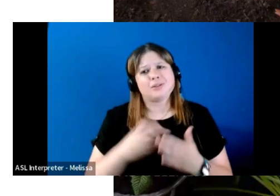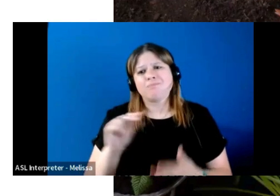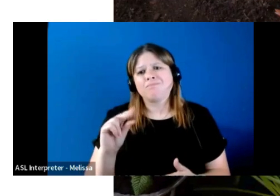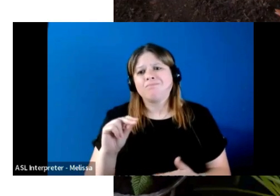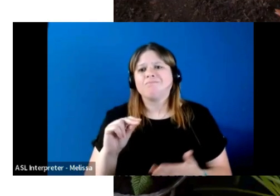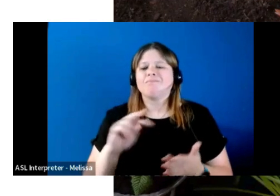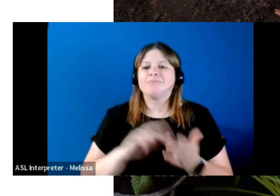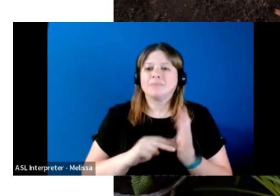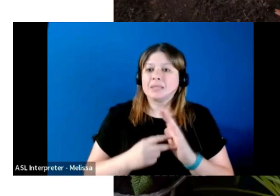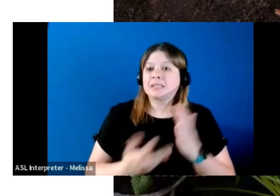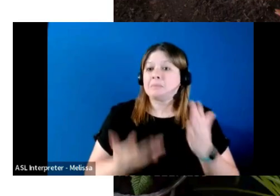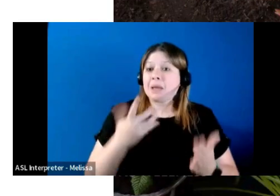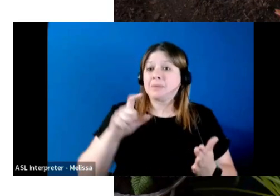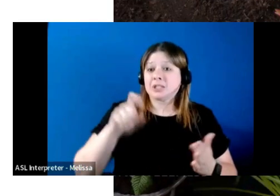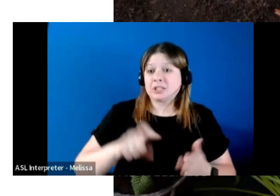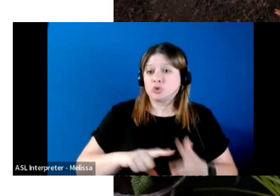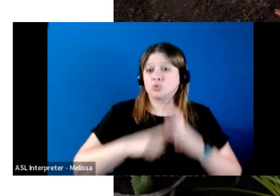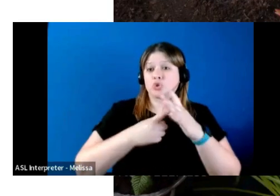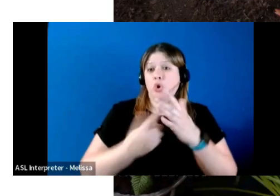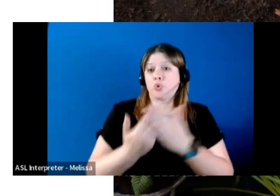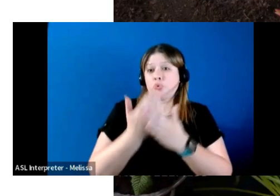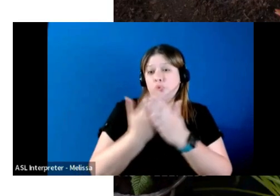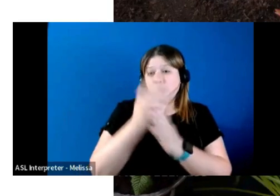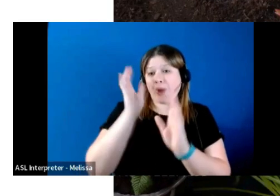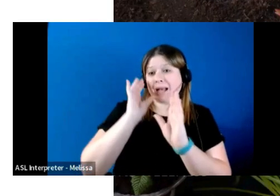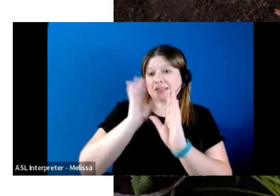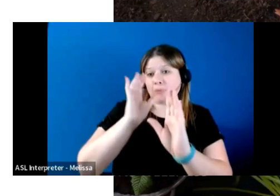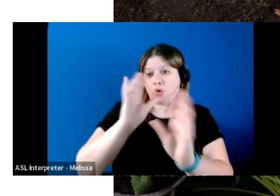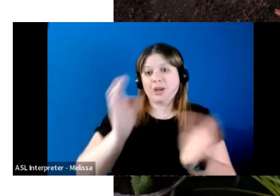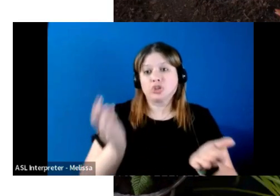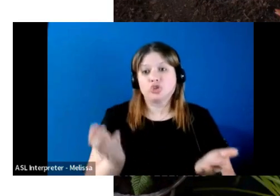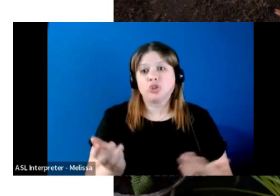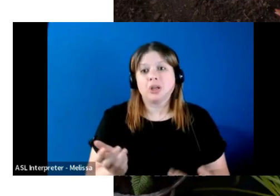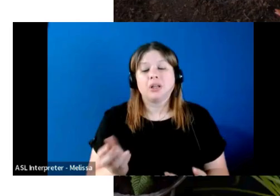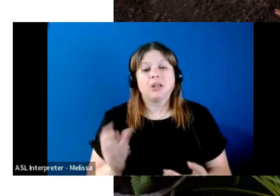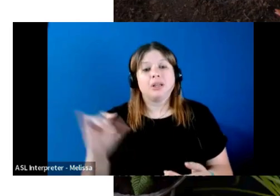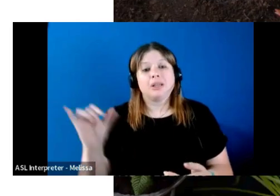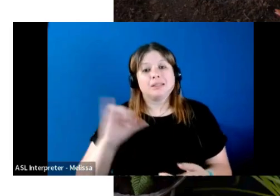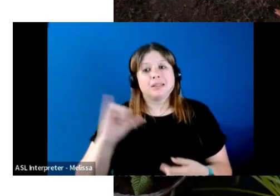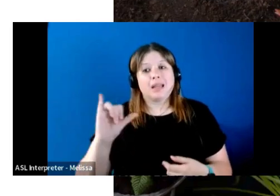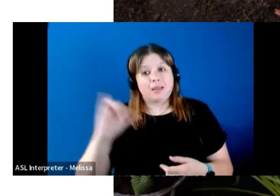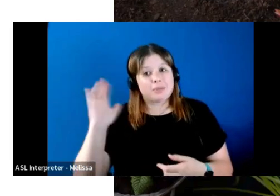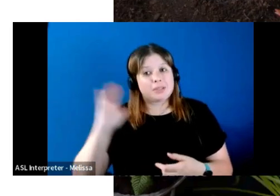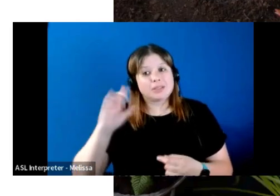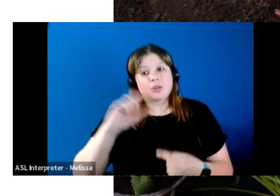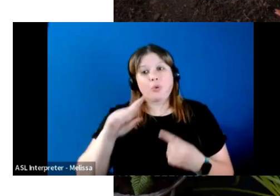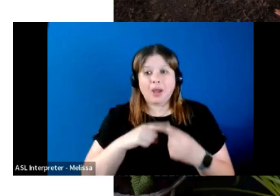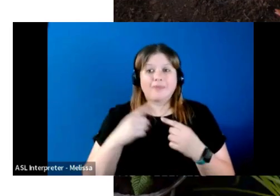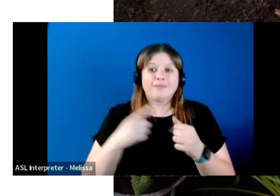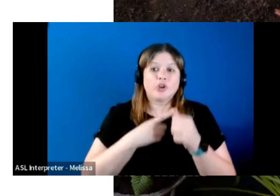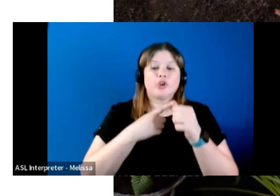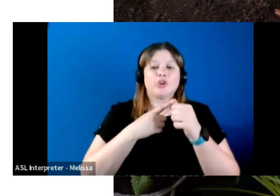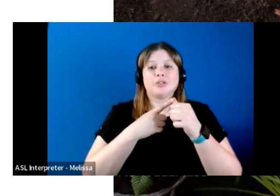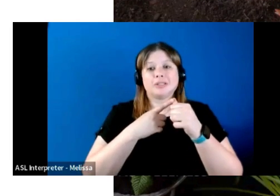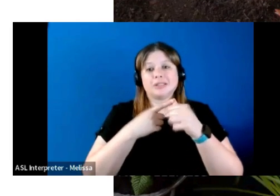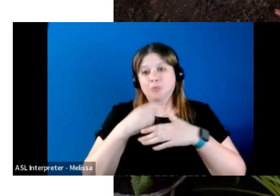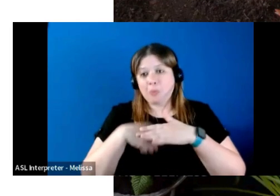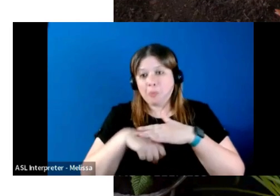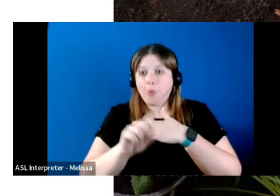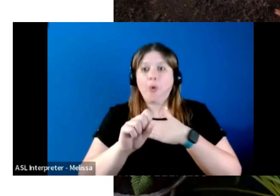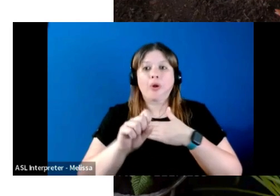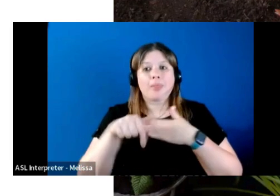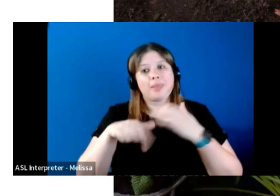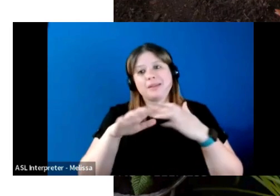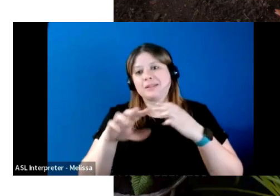to start with a new exploration, just like you did when you first came into the world with this body,